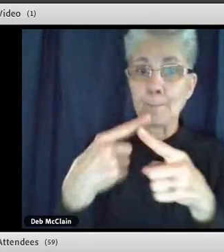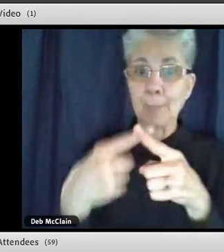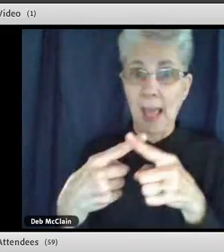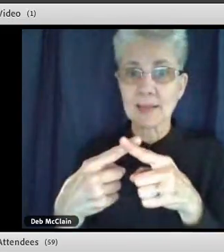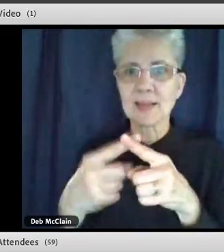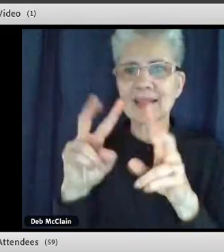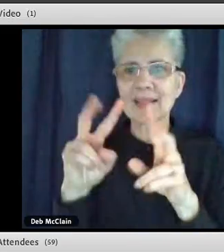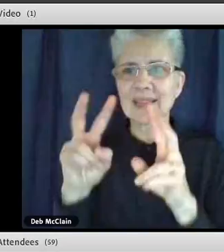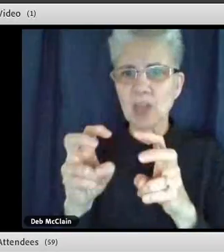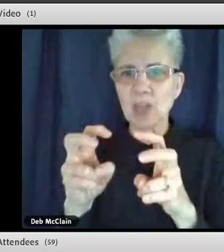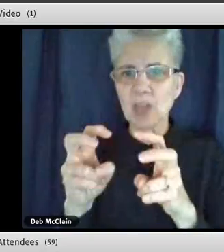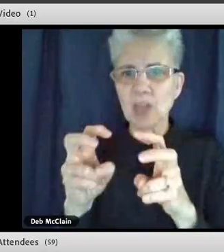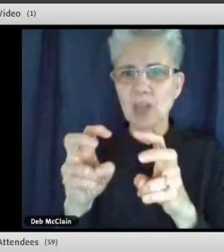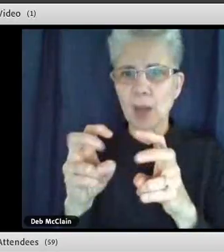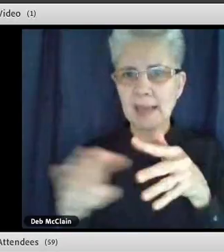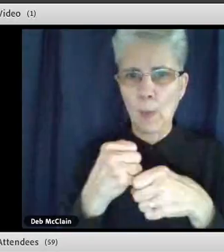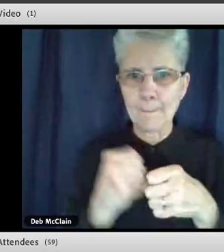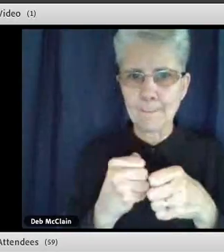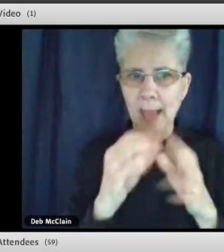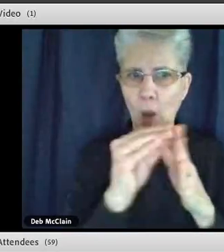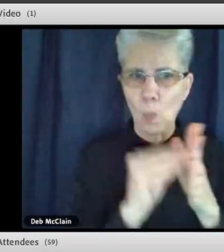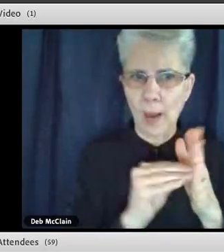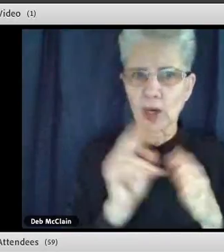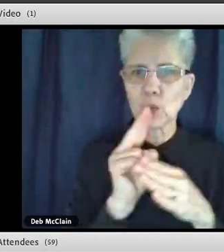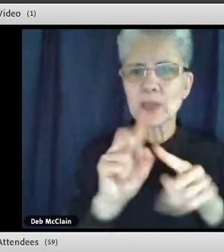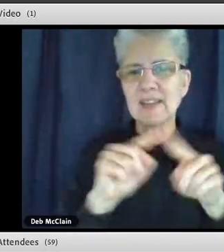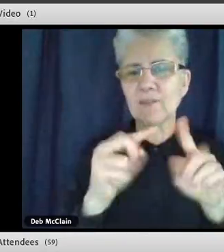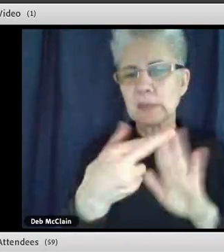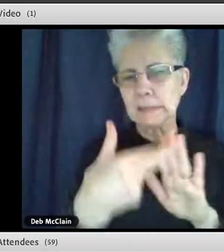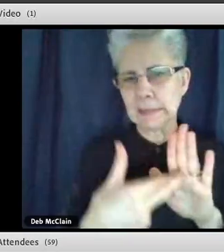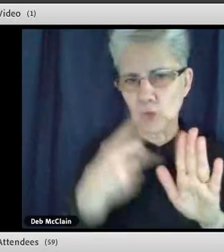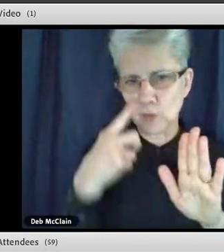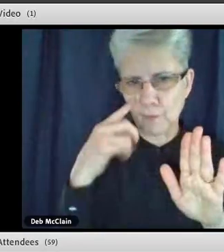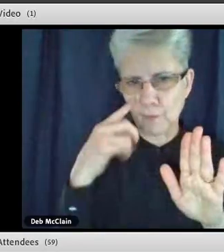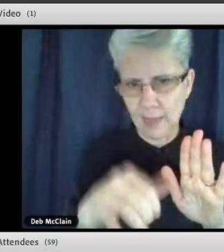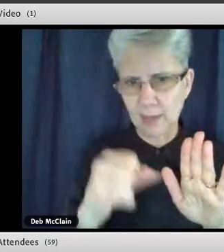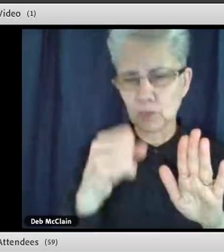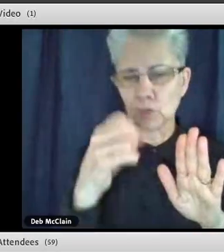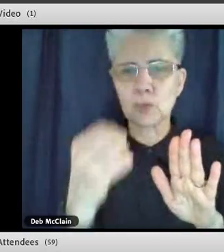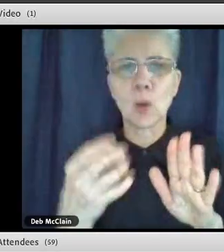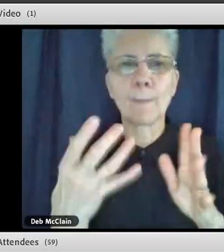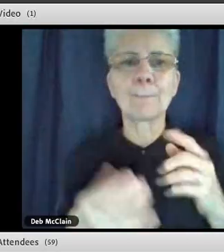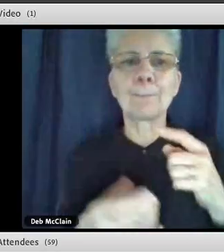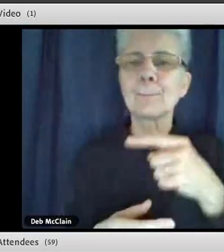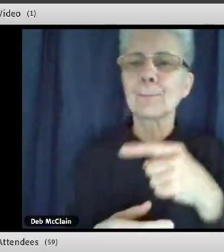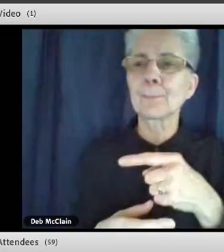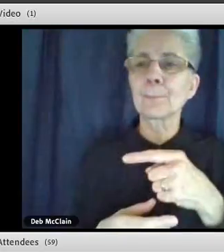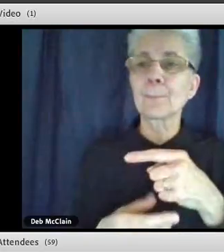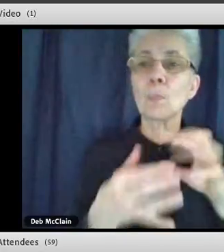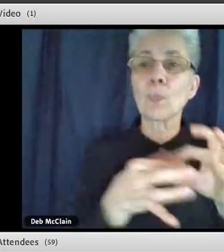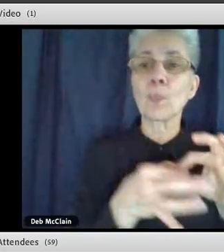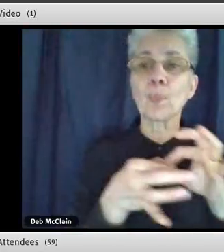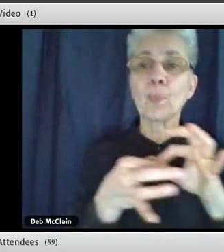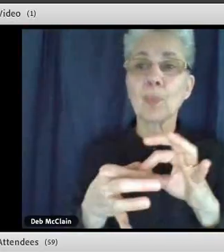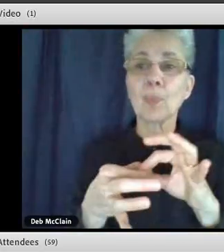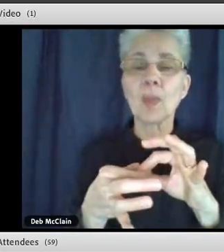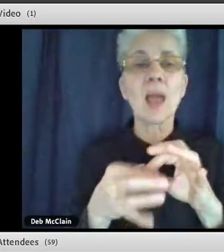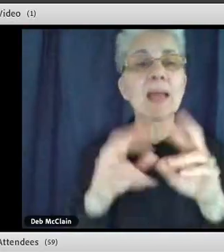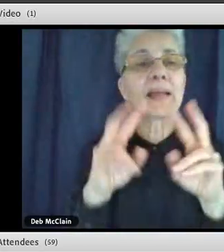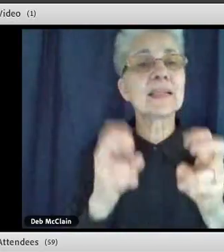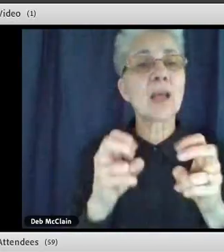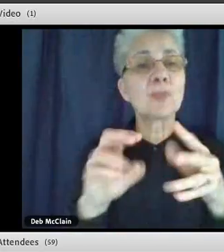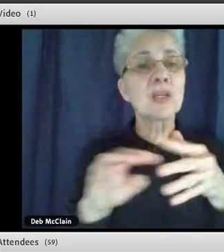creating a record, but we're using different standards for that. So, all right, and speaking of which, the subject cataloging standards, I'm just